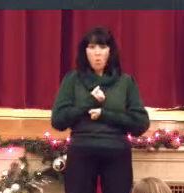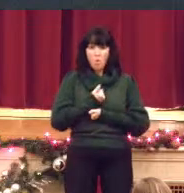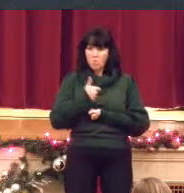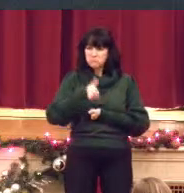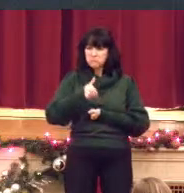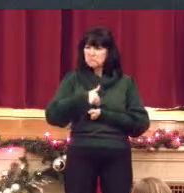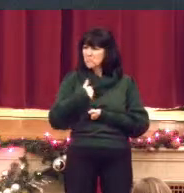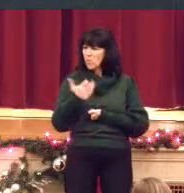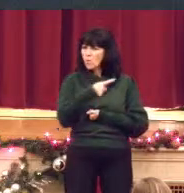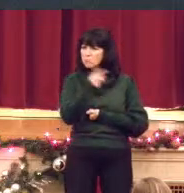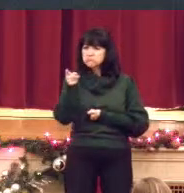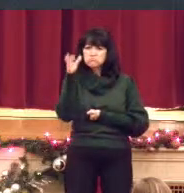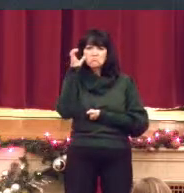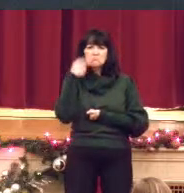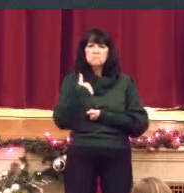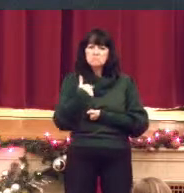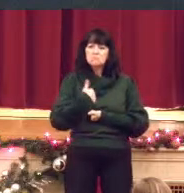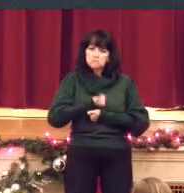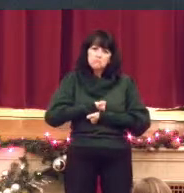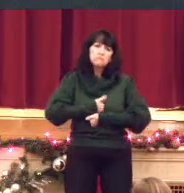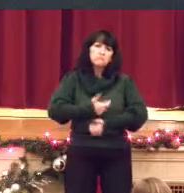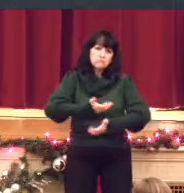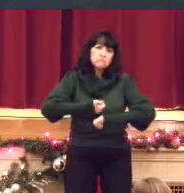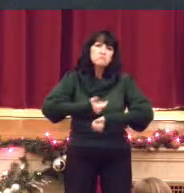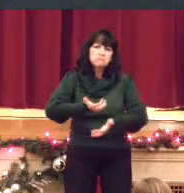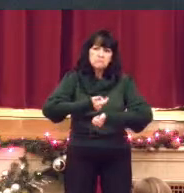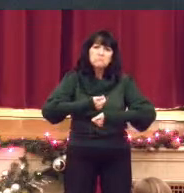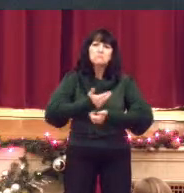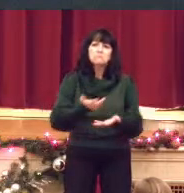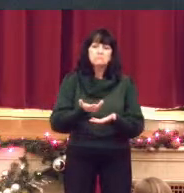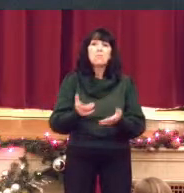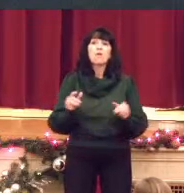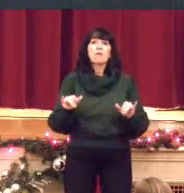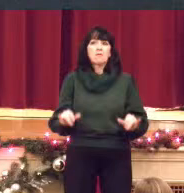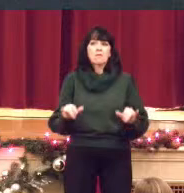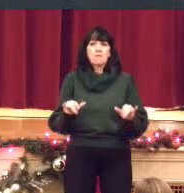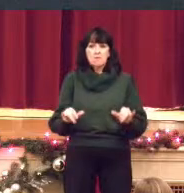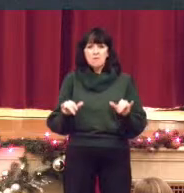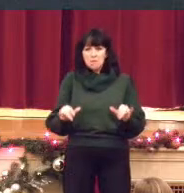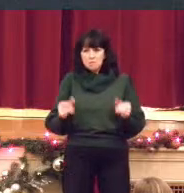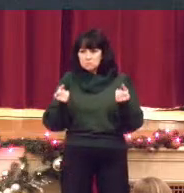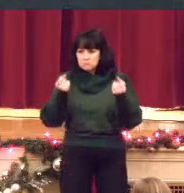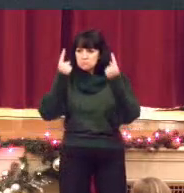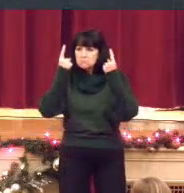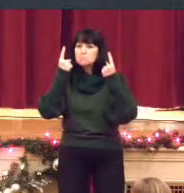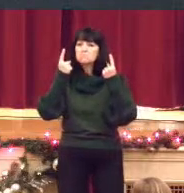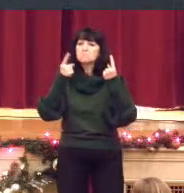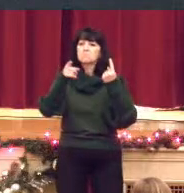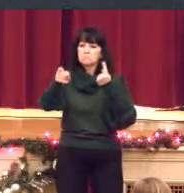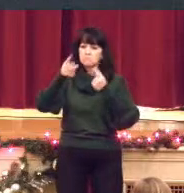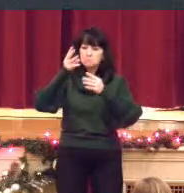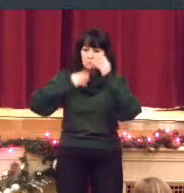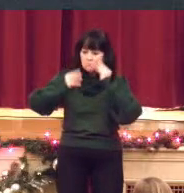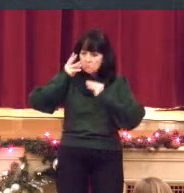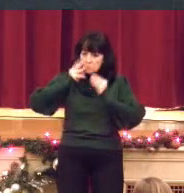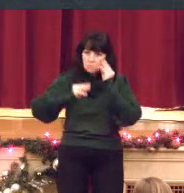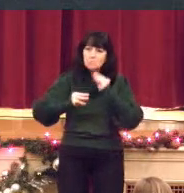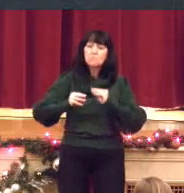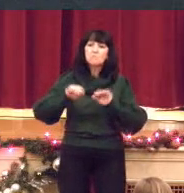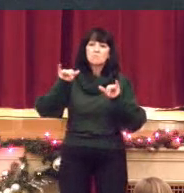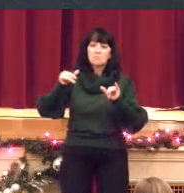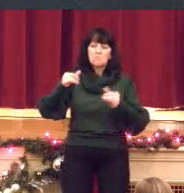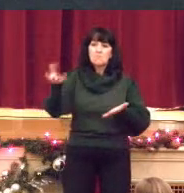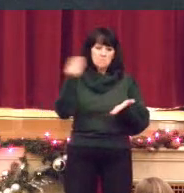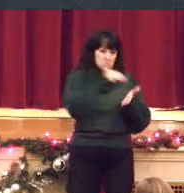them the first version and then the last version so people can actually see the input that they've had, that we've taken, that we've heard